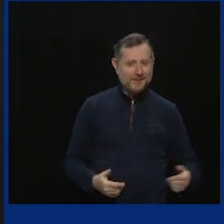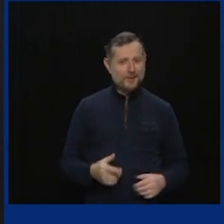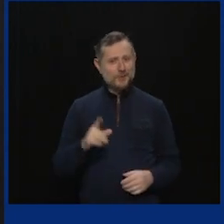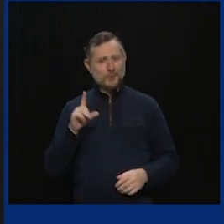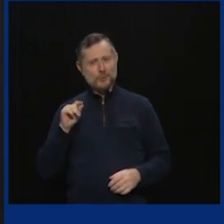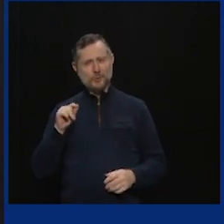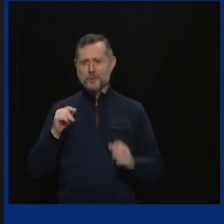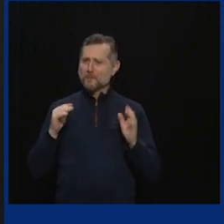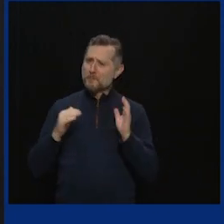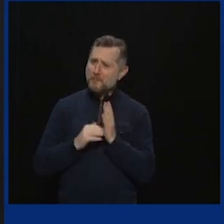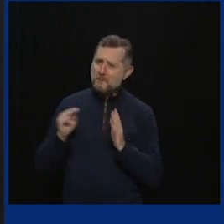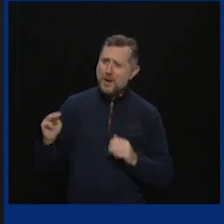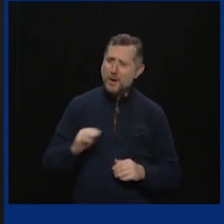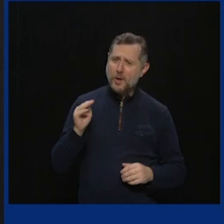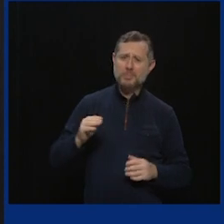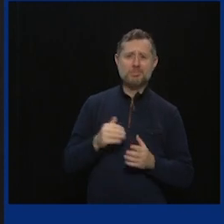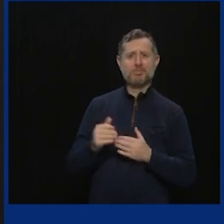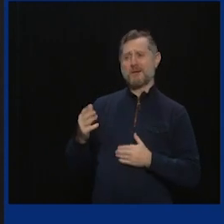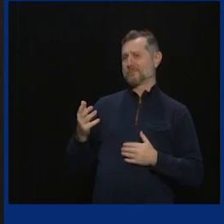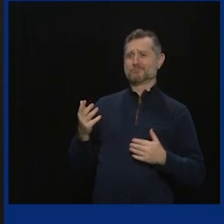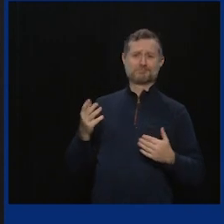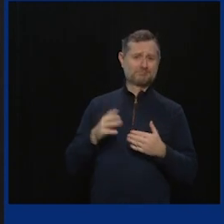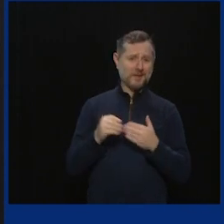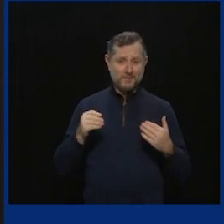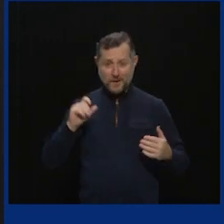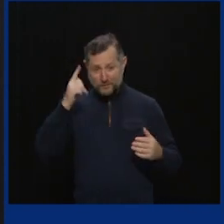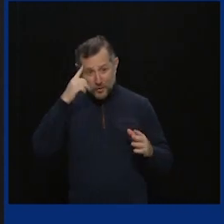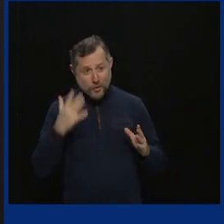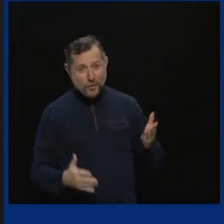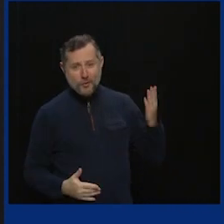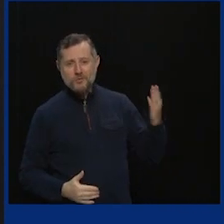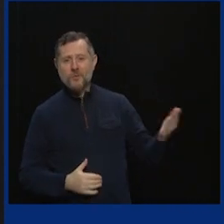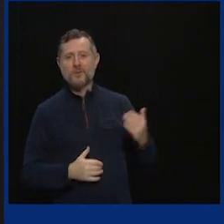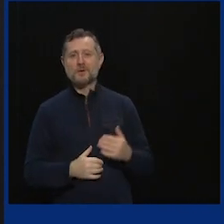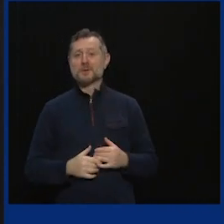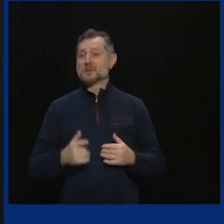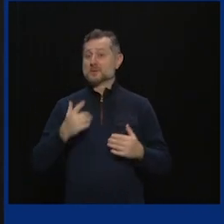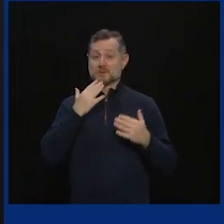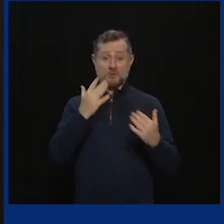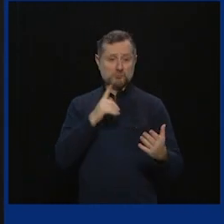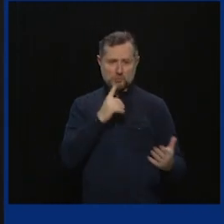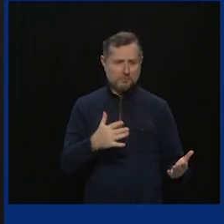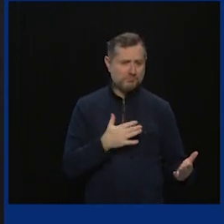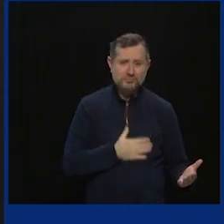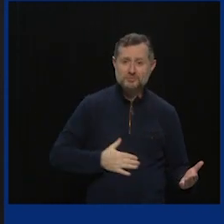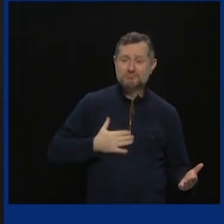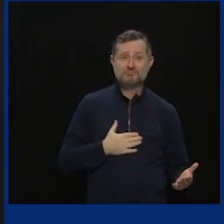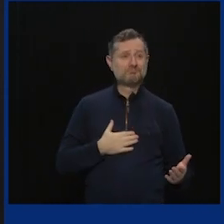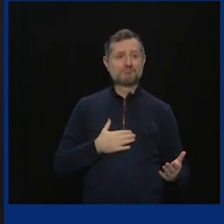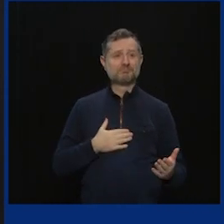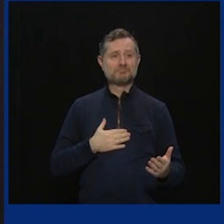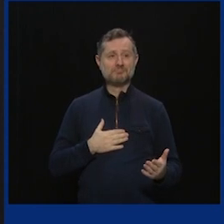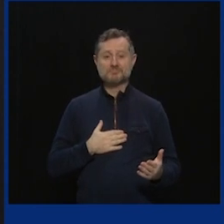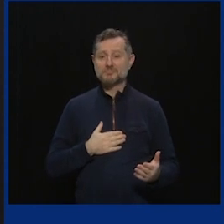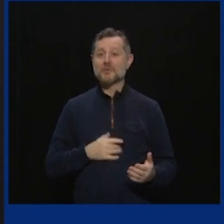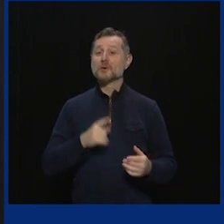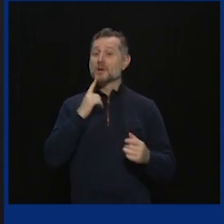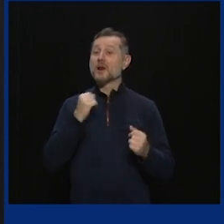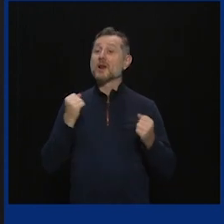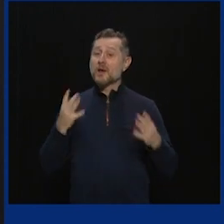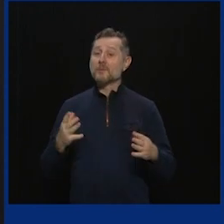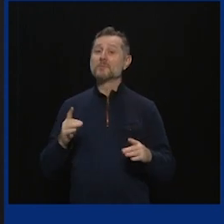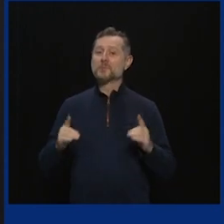Governor Kathy Hochul, really appreciate it. There's a lot of people behind the scenes that really deserve the